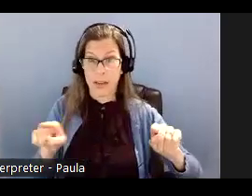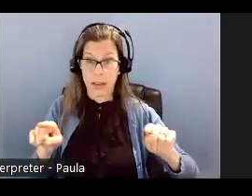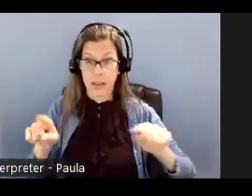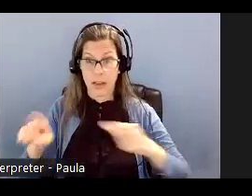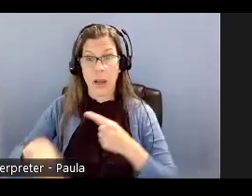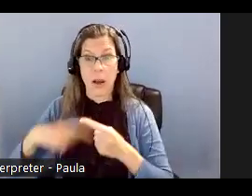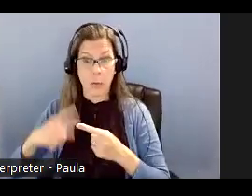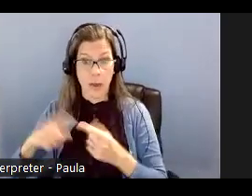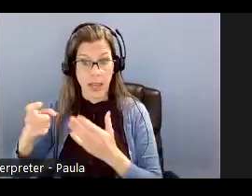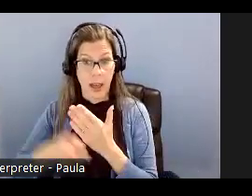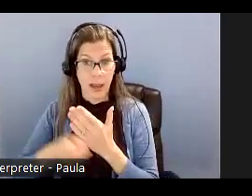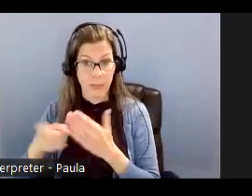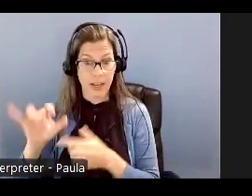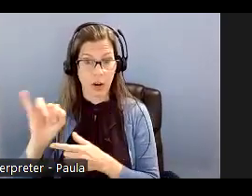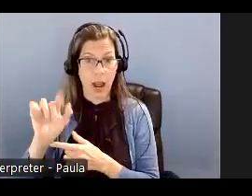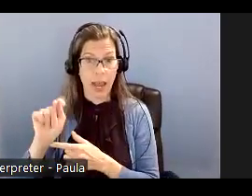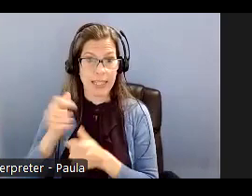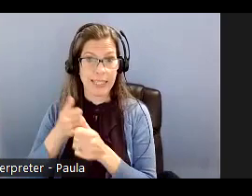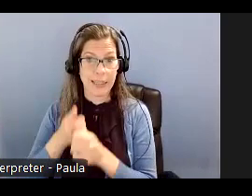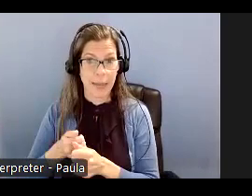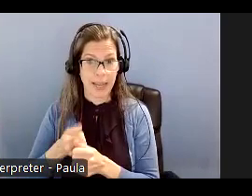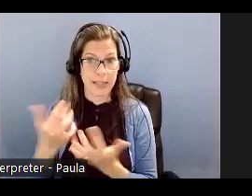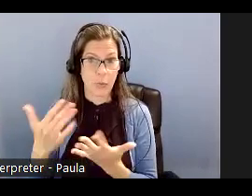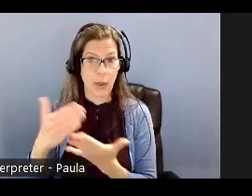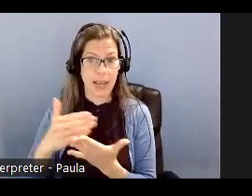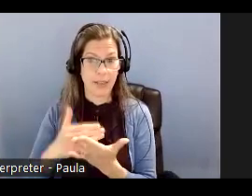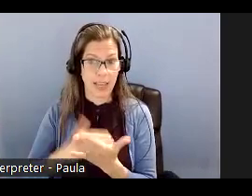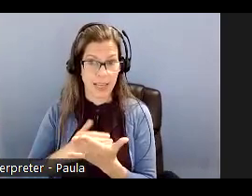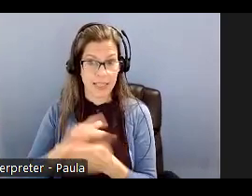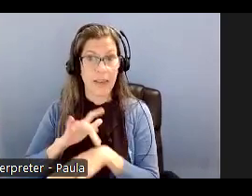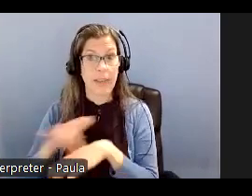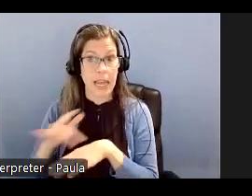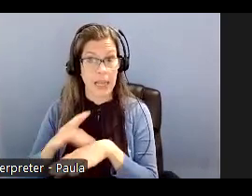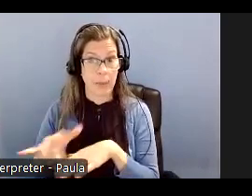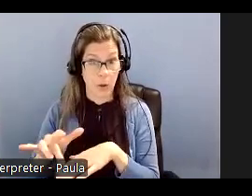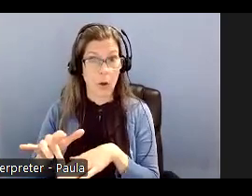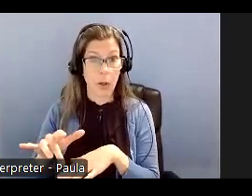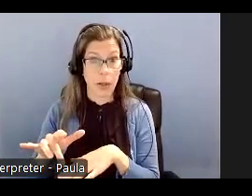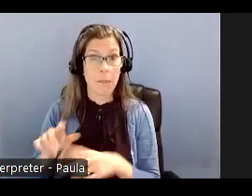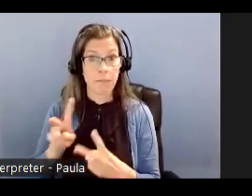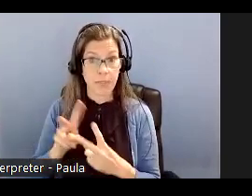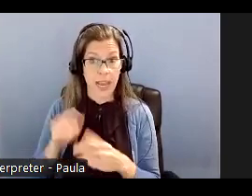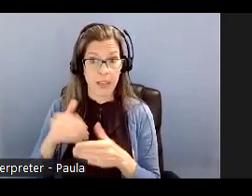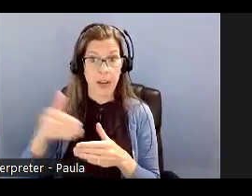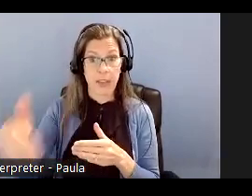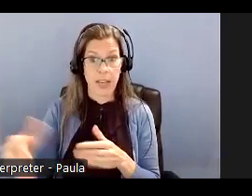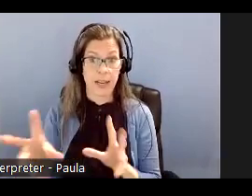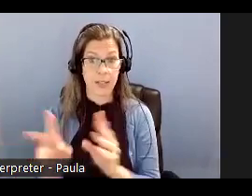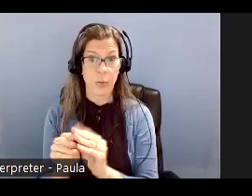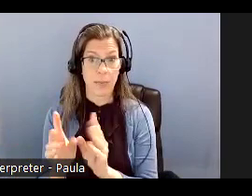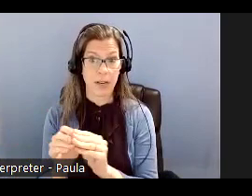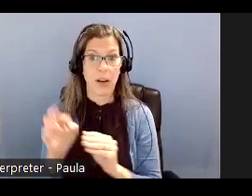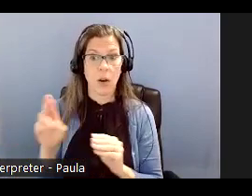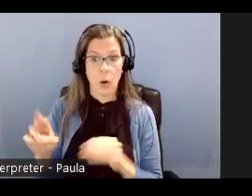a automated or IT-based wait list is available, either at the next webinar or